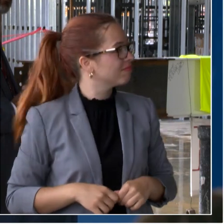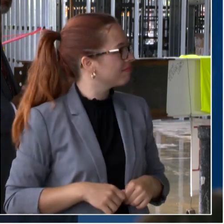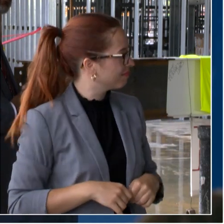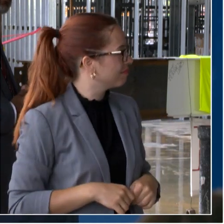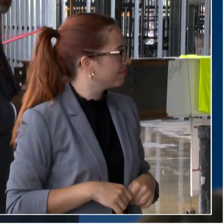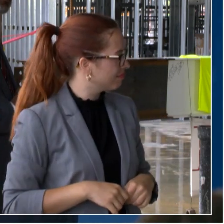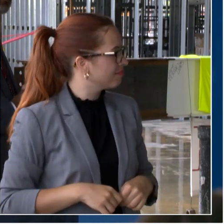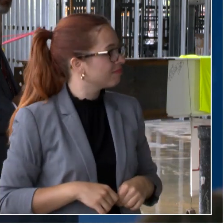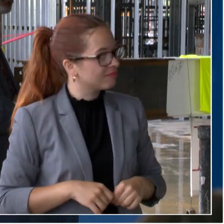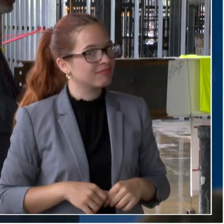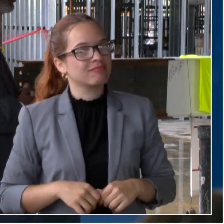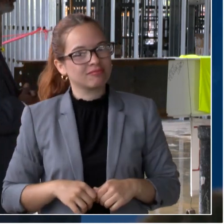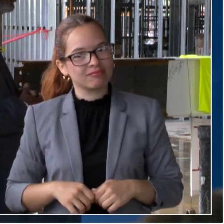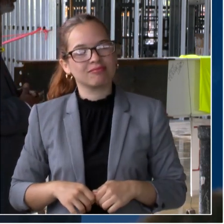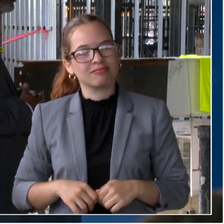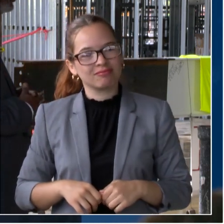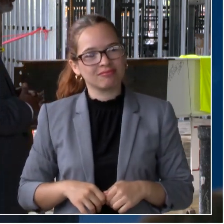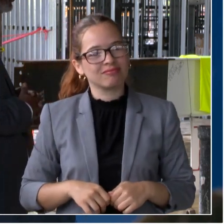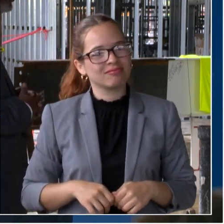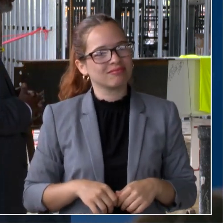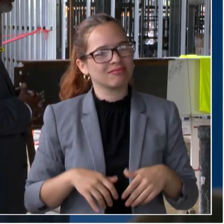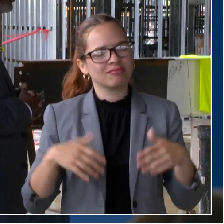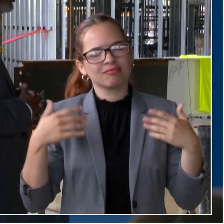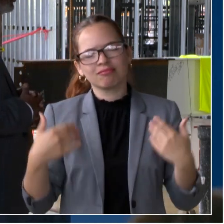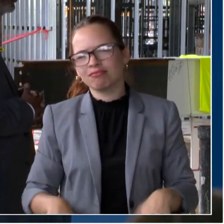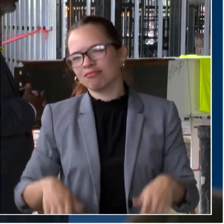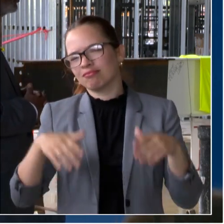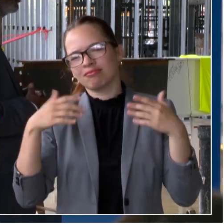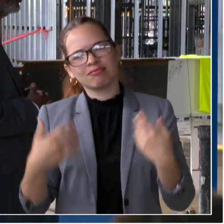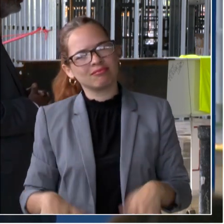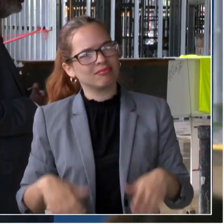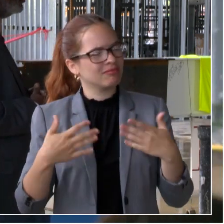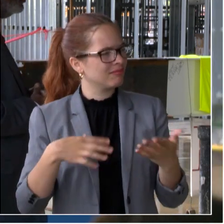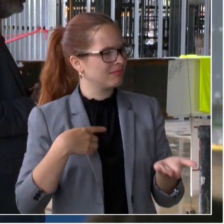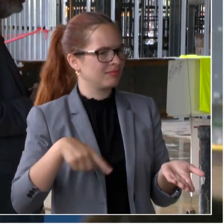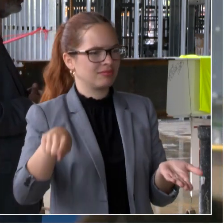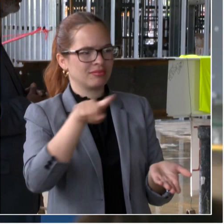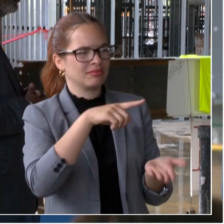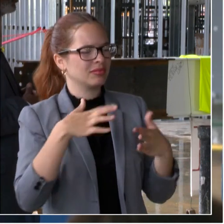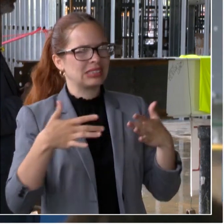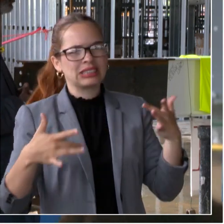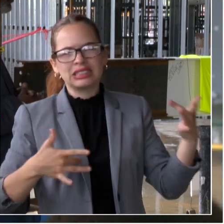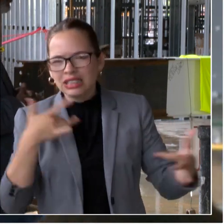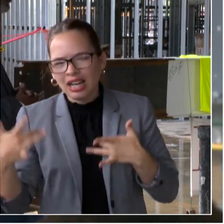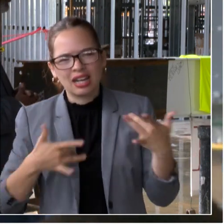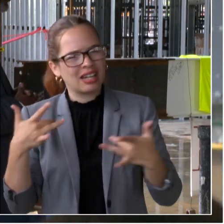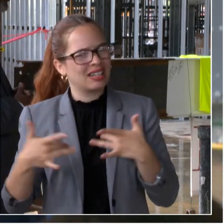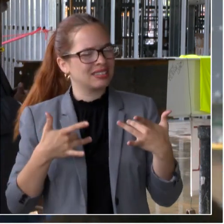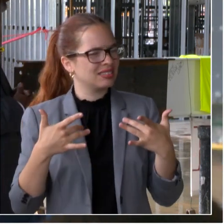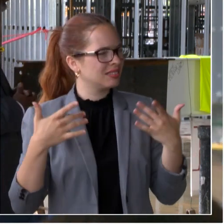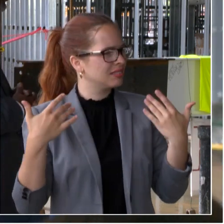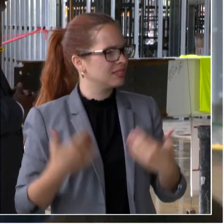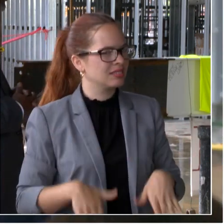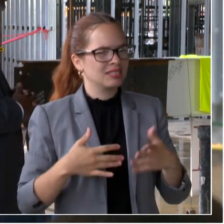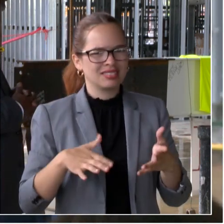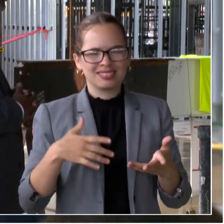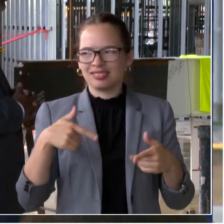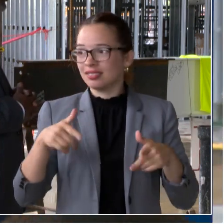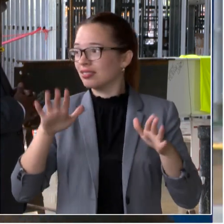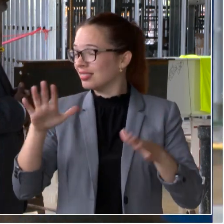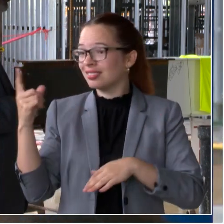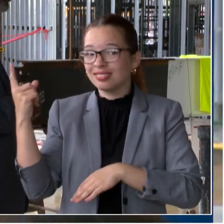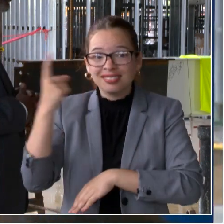to moving to the next stage that we are moving to here with the